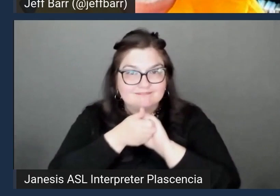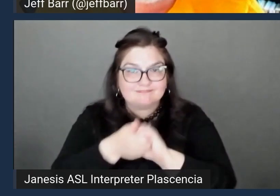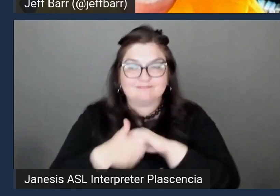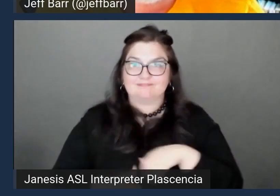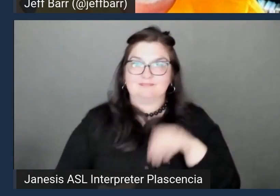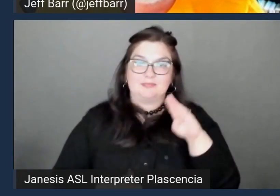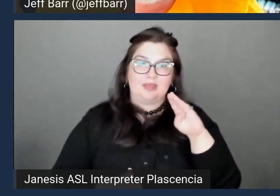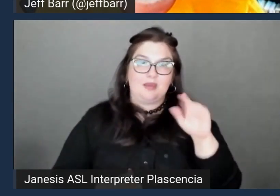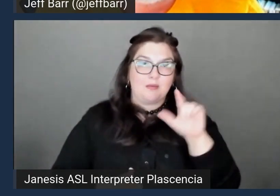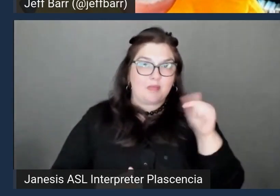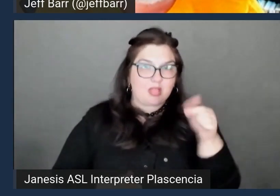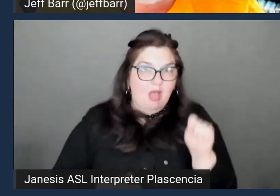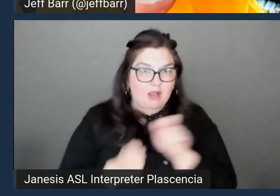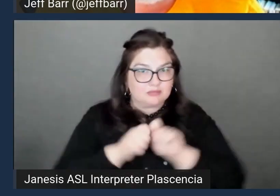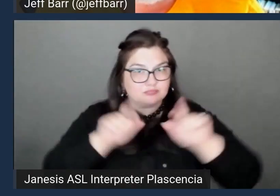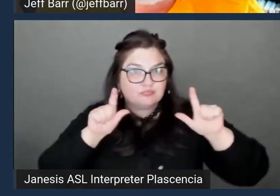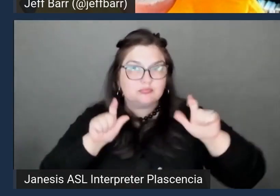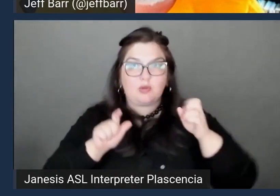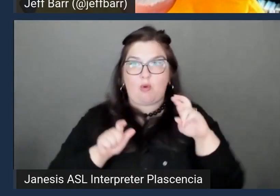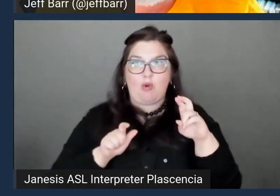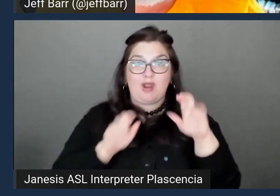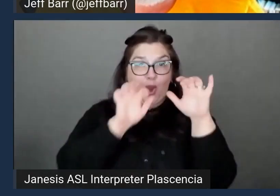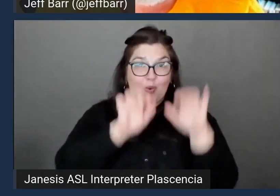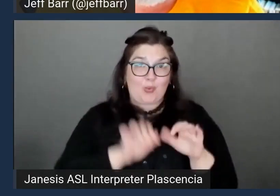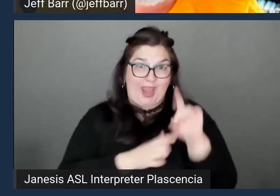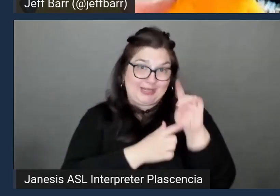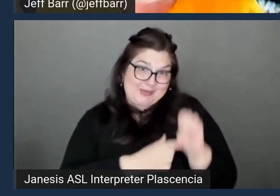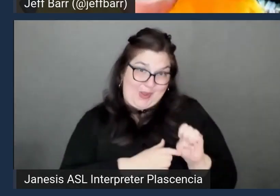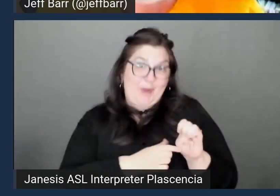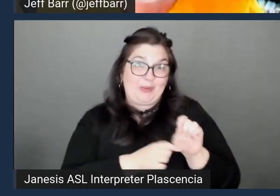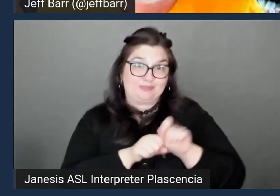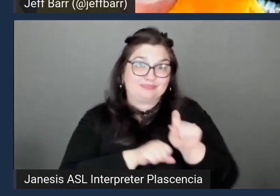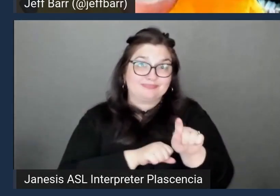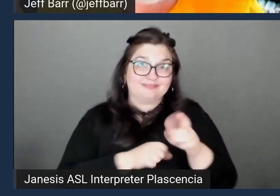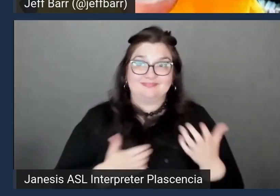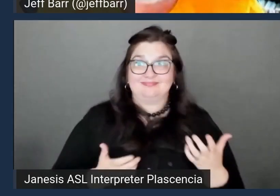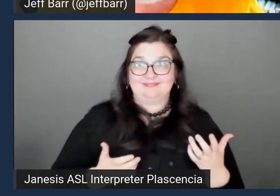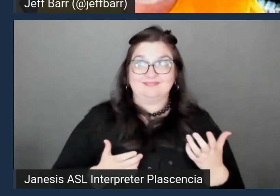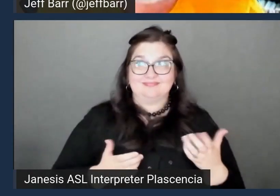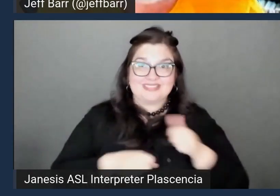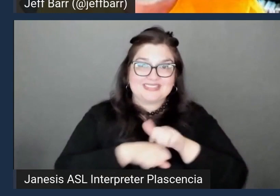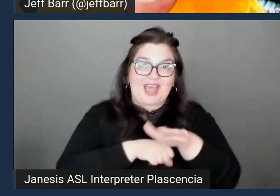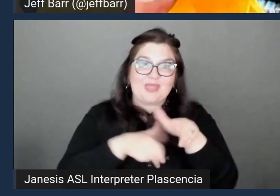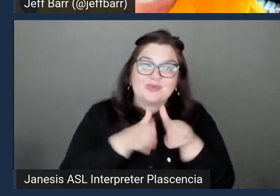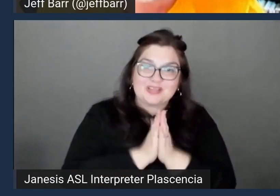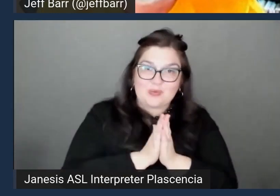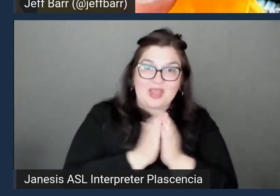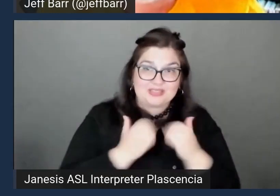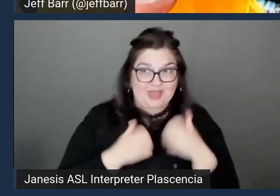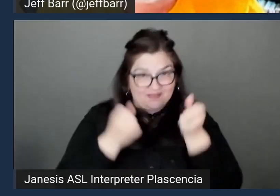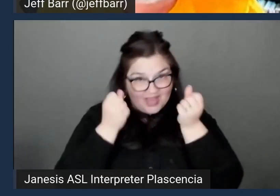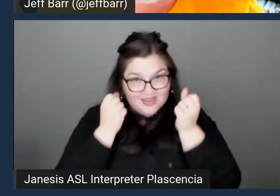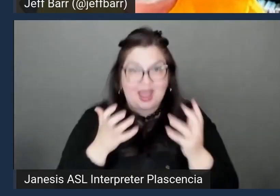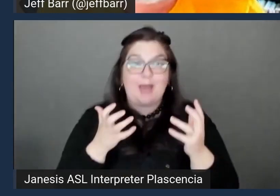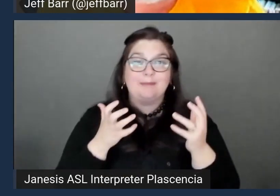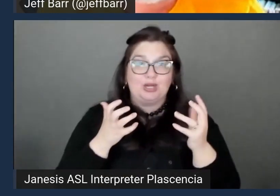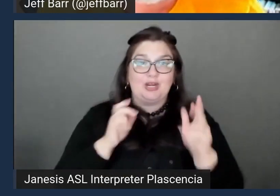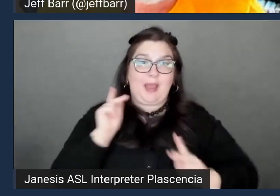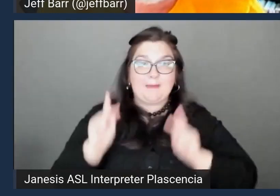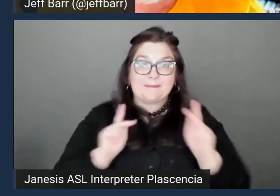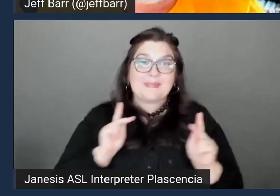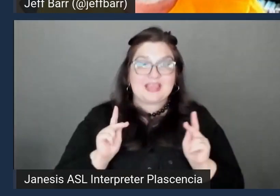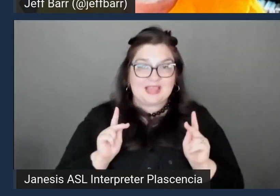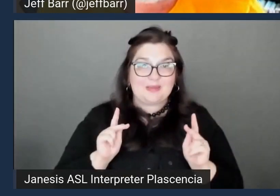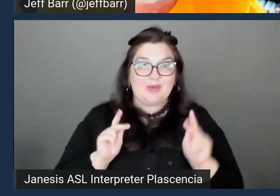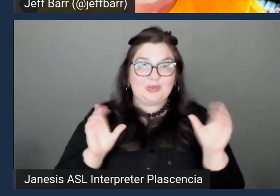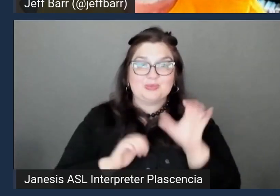or just even actually just writing code and doing a pull request. We have a number of people that have already